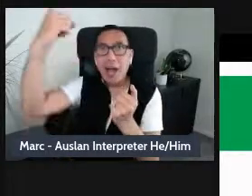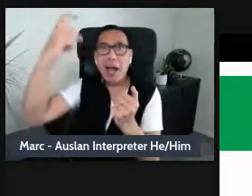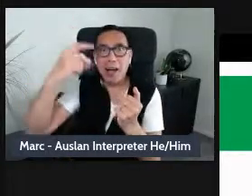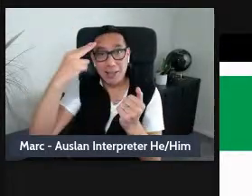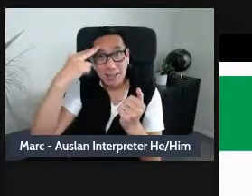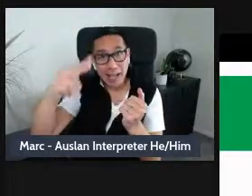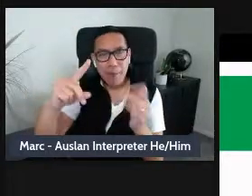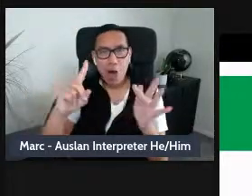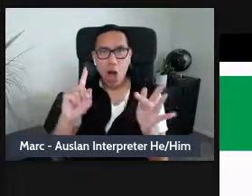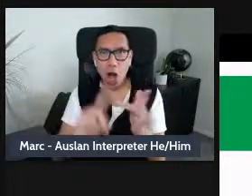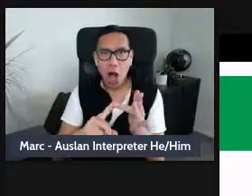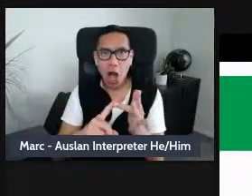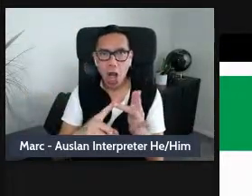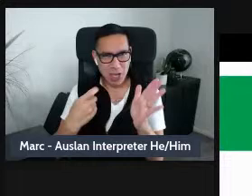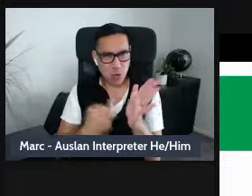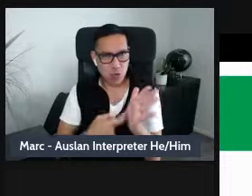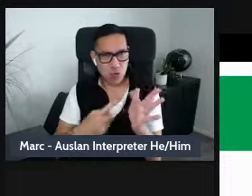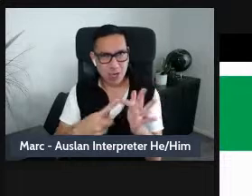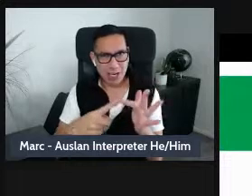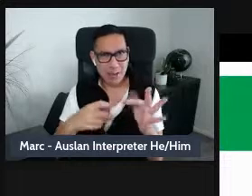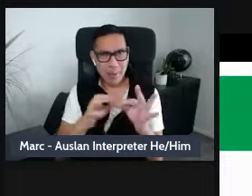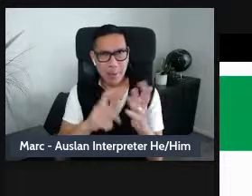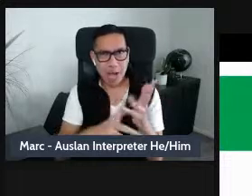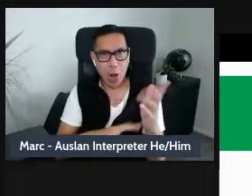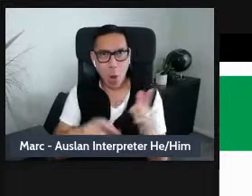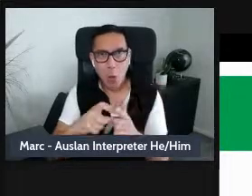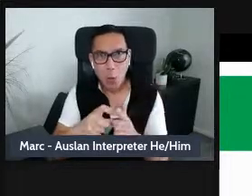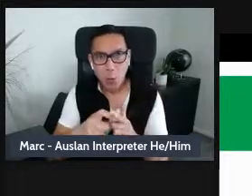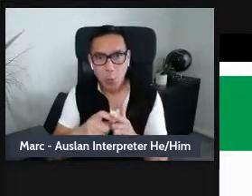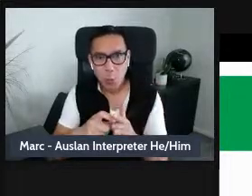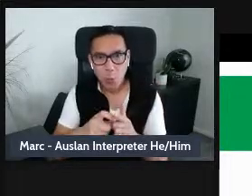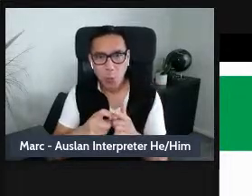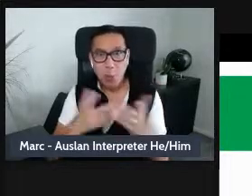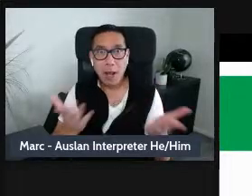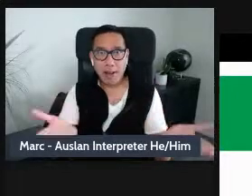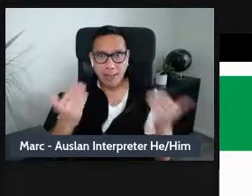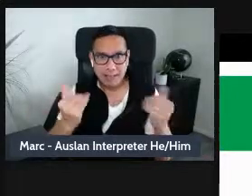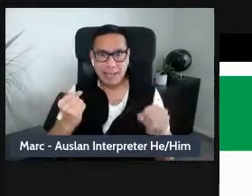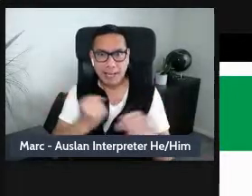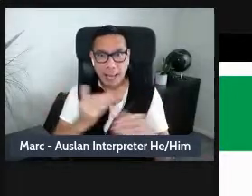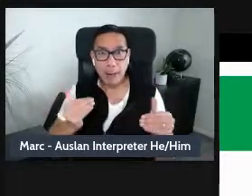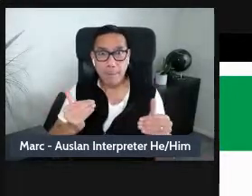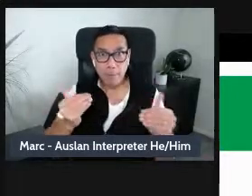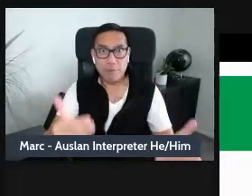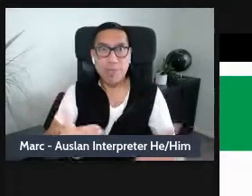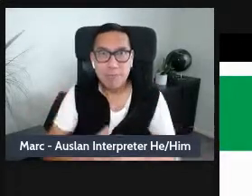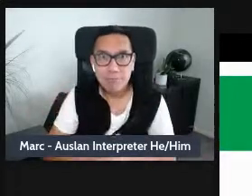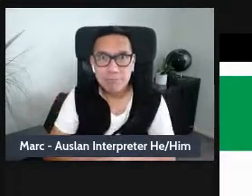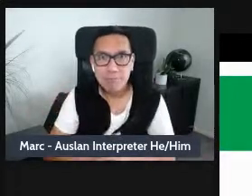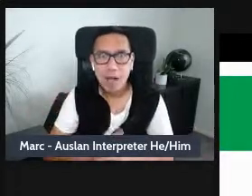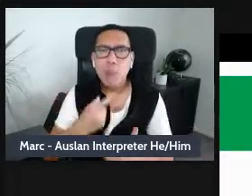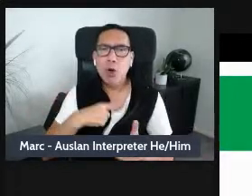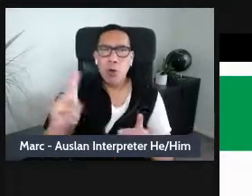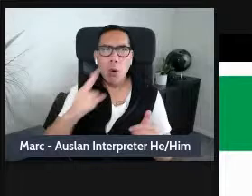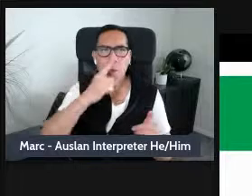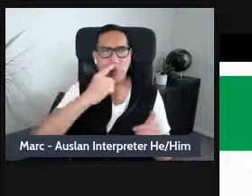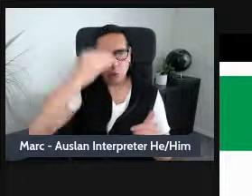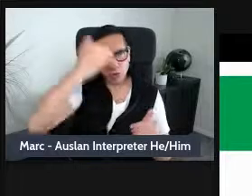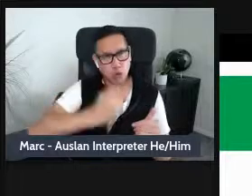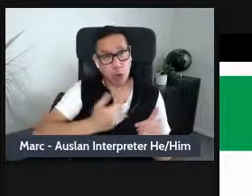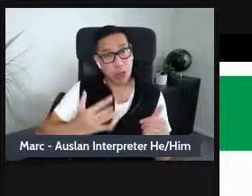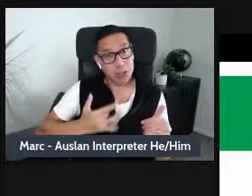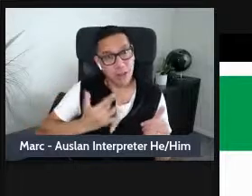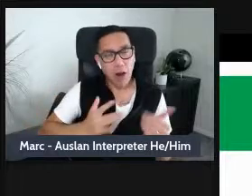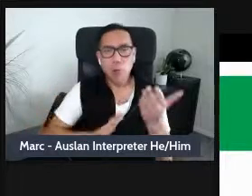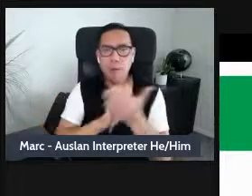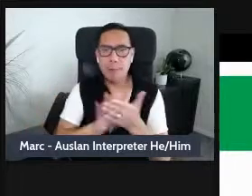Get Moving, because stroke survivors told us that's what this program meant to them. So in terms of